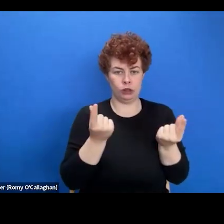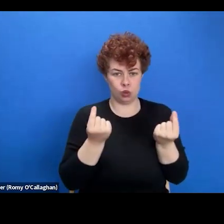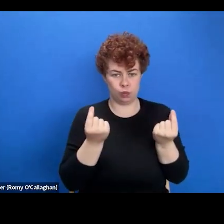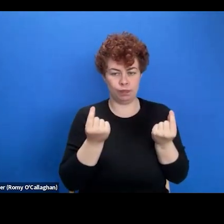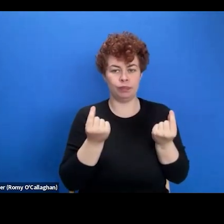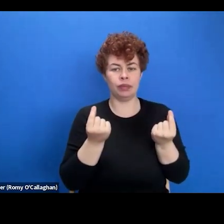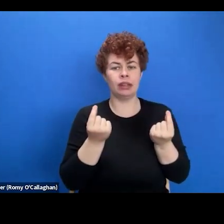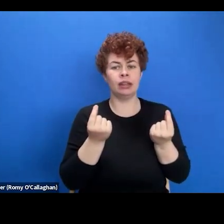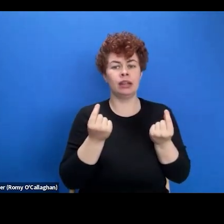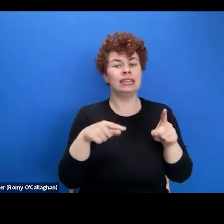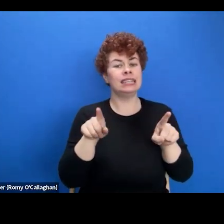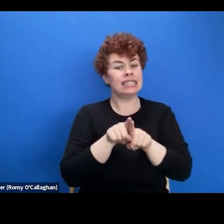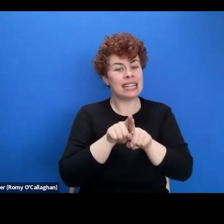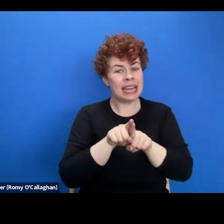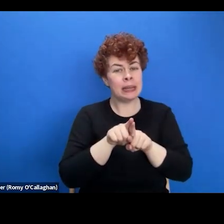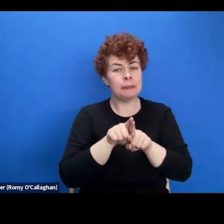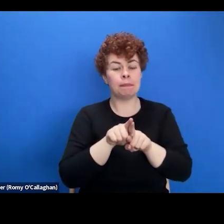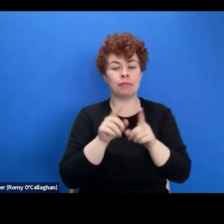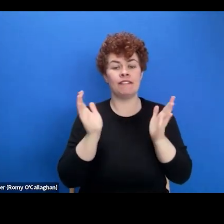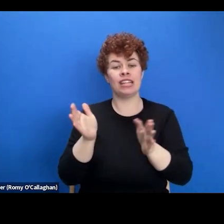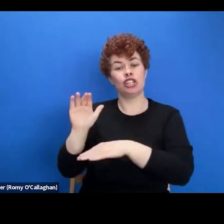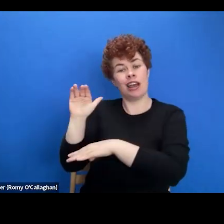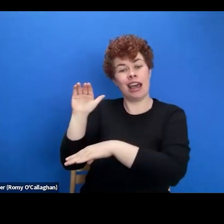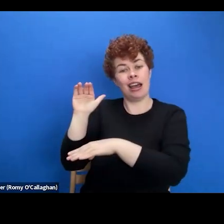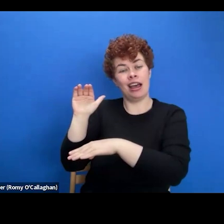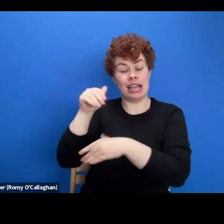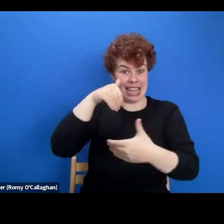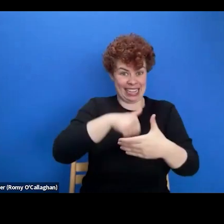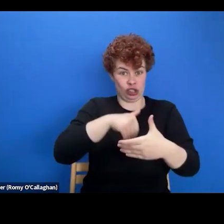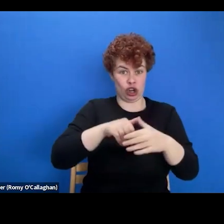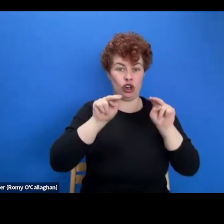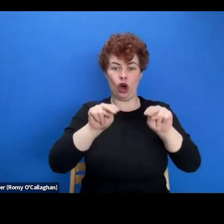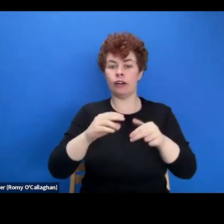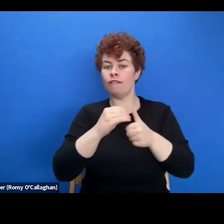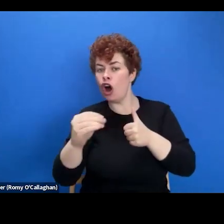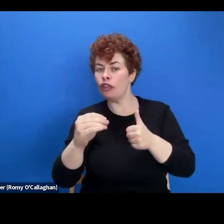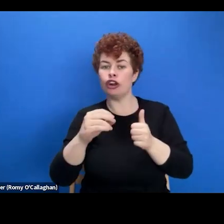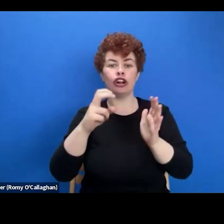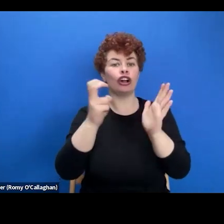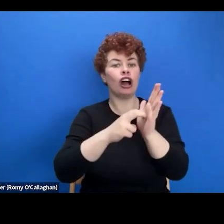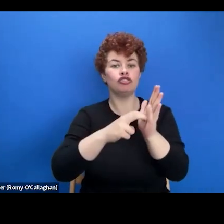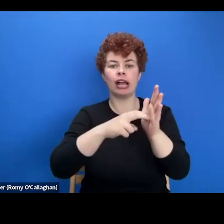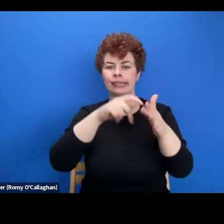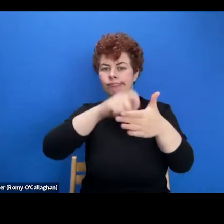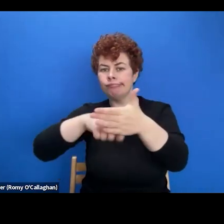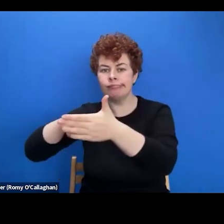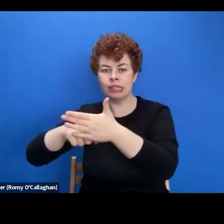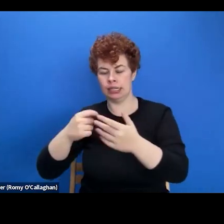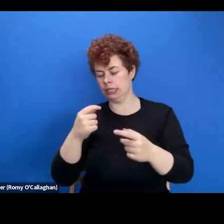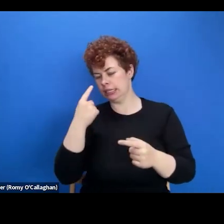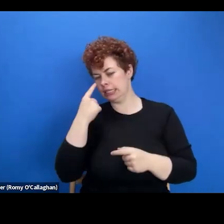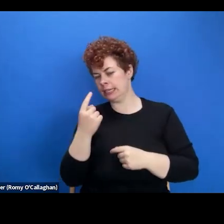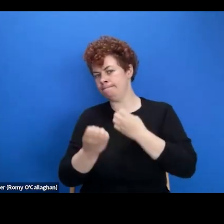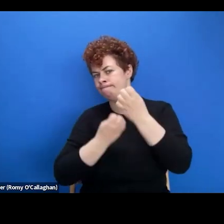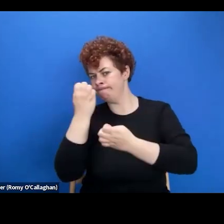We've also done things like an external or an internal audit of other suppliers, to revisit and see